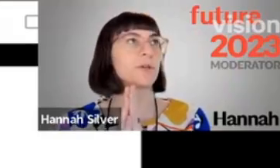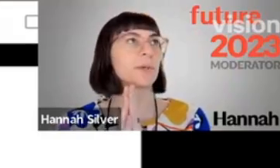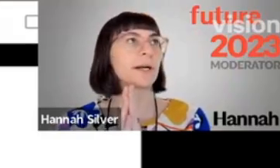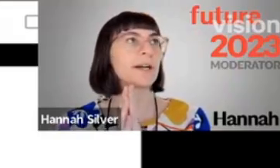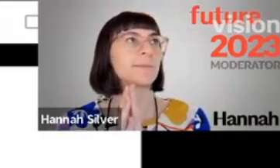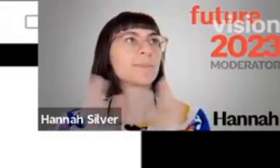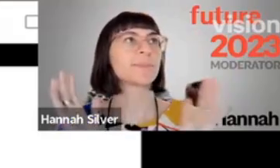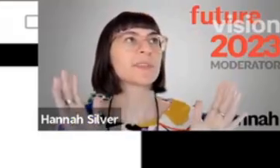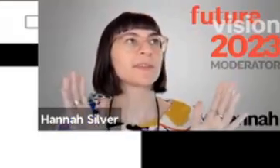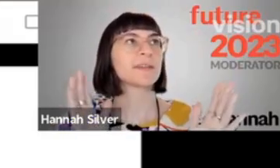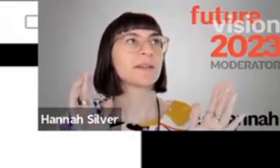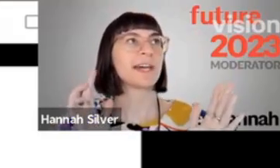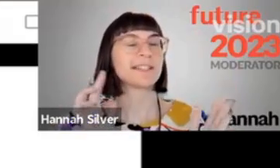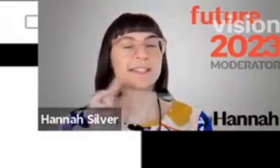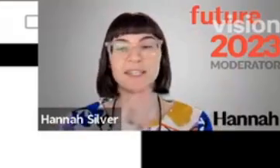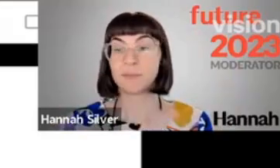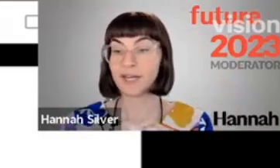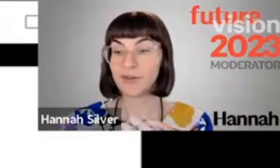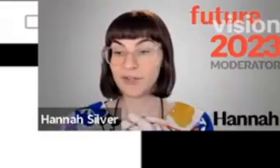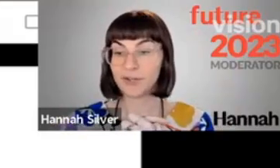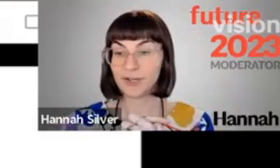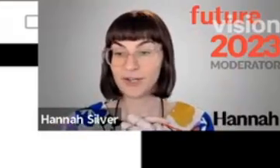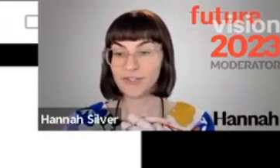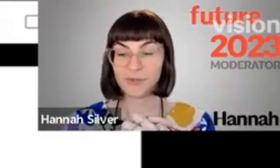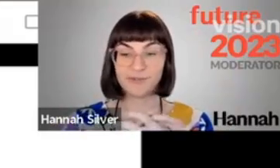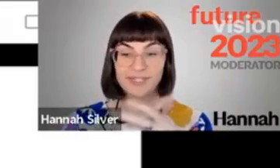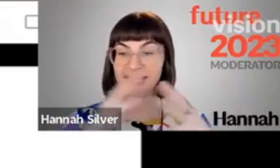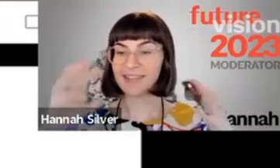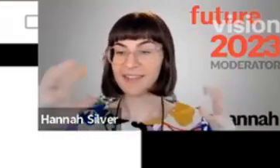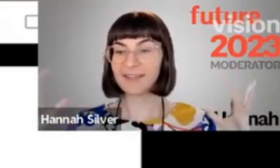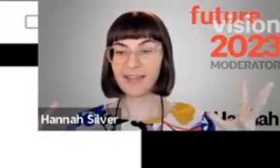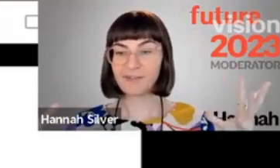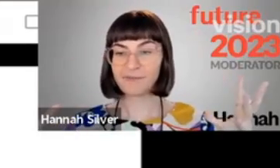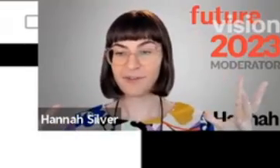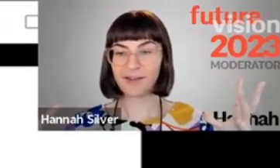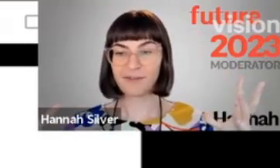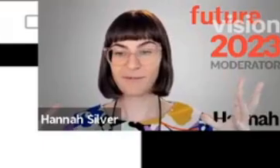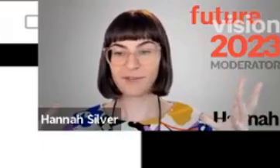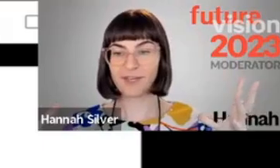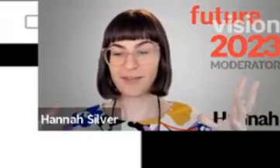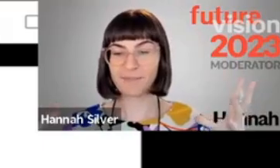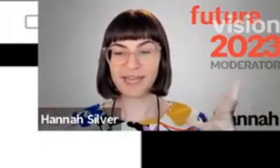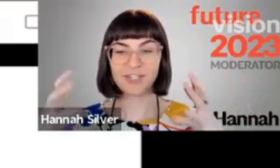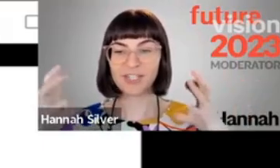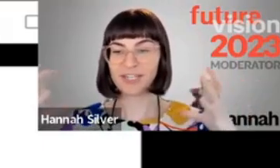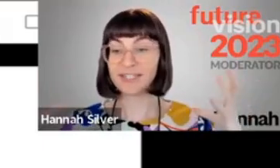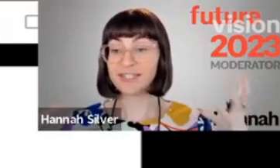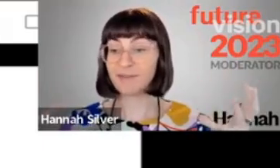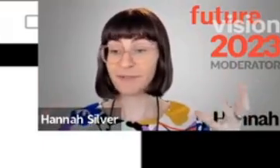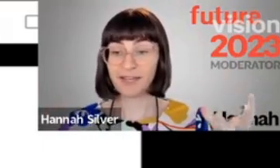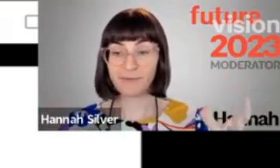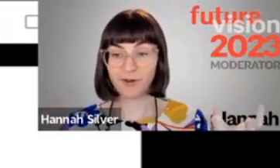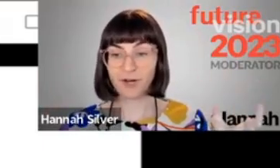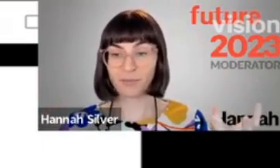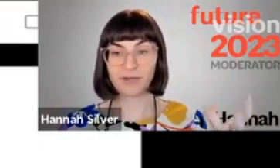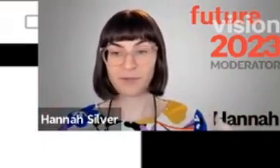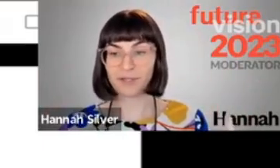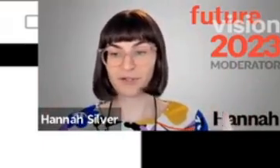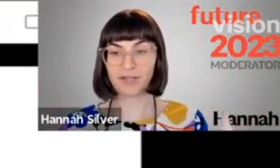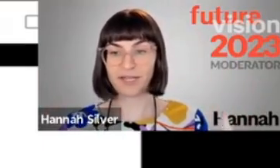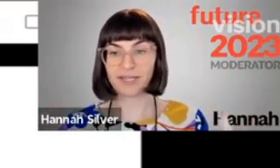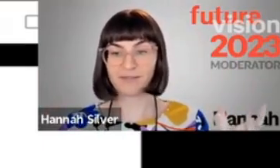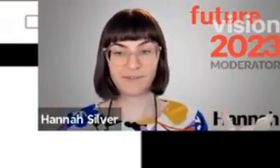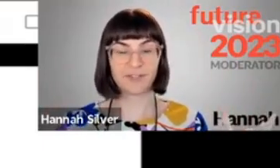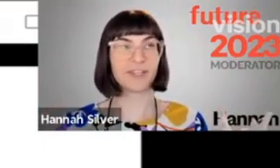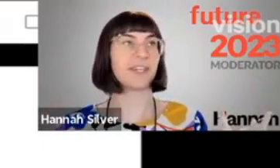thought through were asking about your sort of a day in the life of imagining a deaf-led firm, what that would